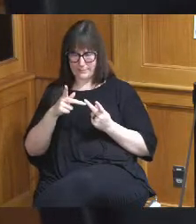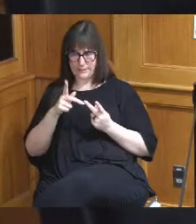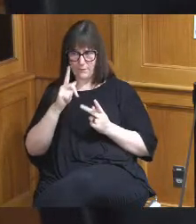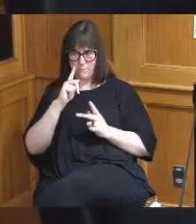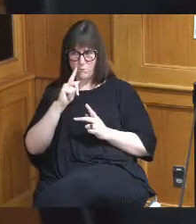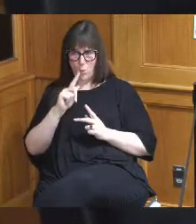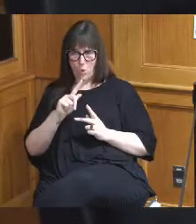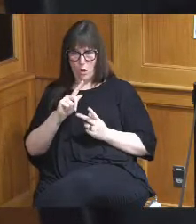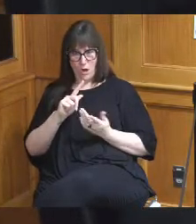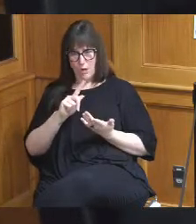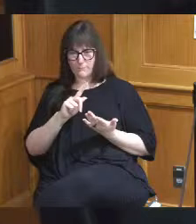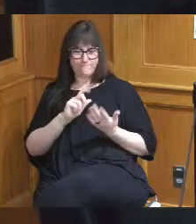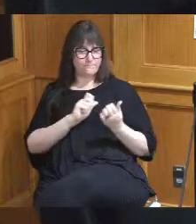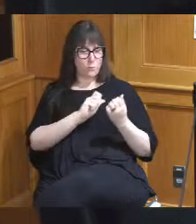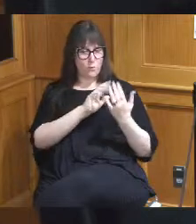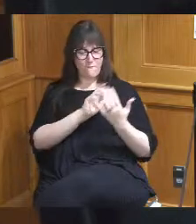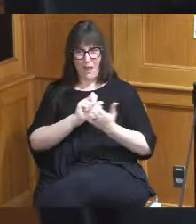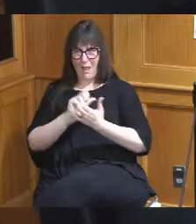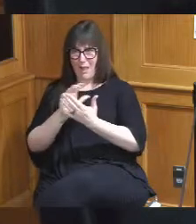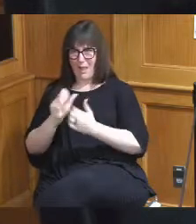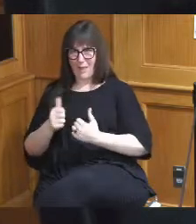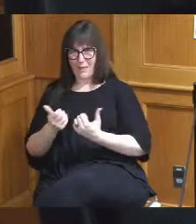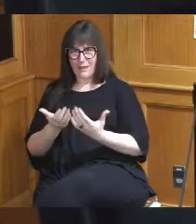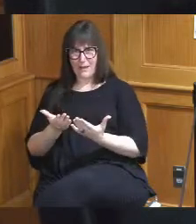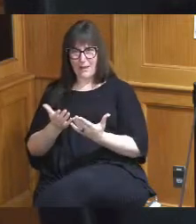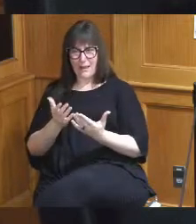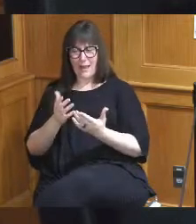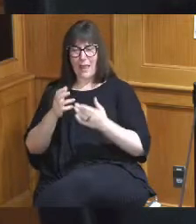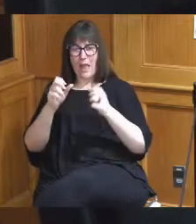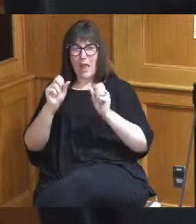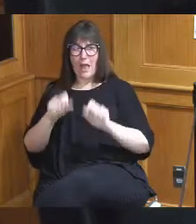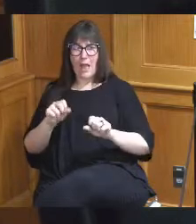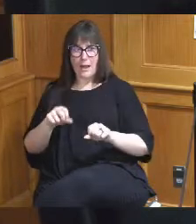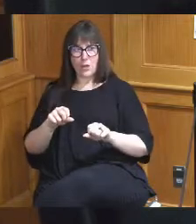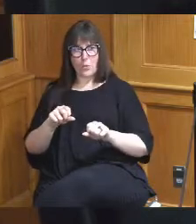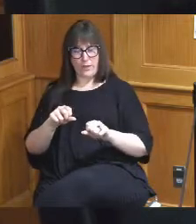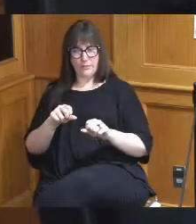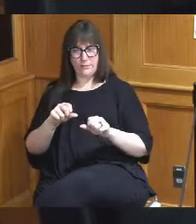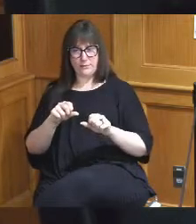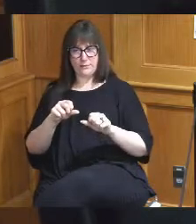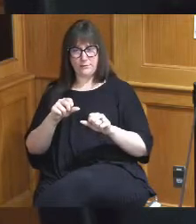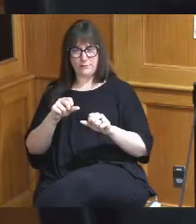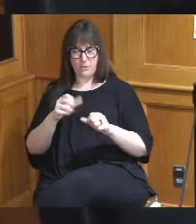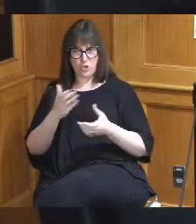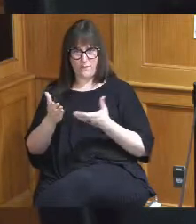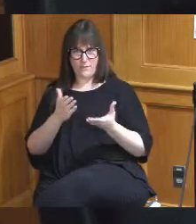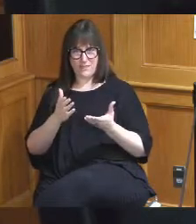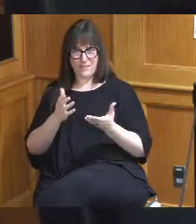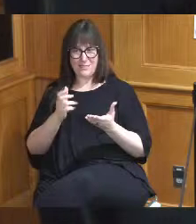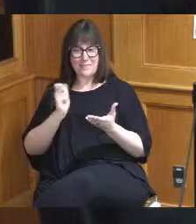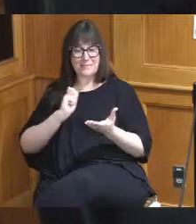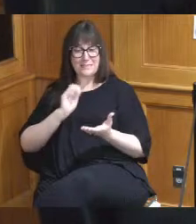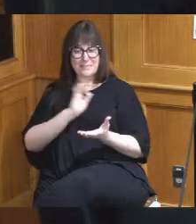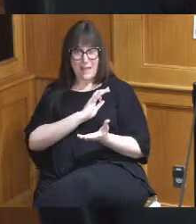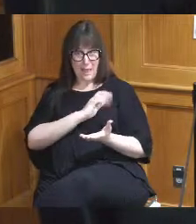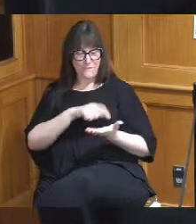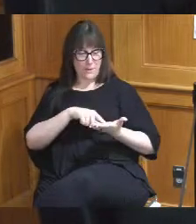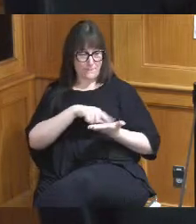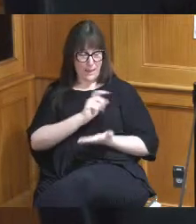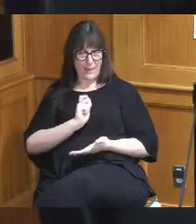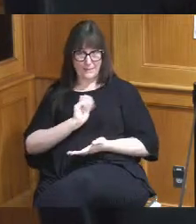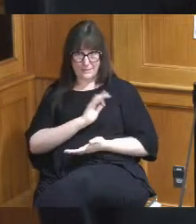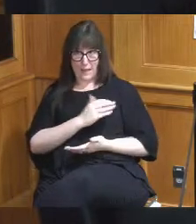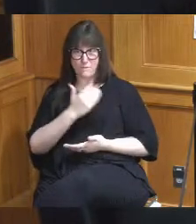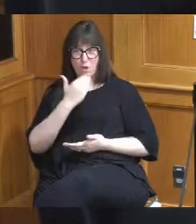out ways to provide adequate services. By that I mean staffing, and paying staff a